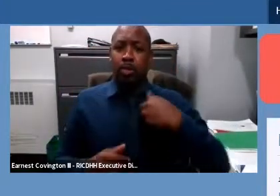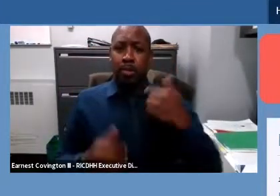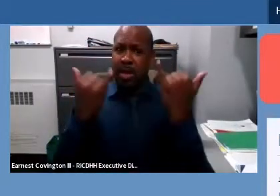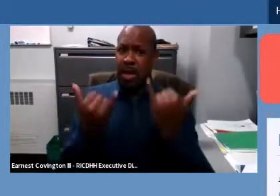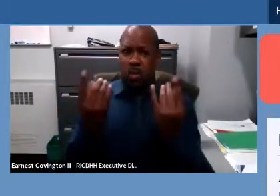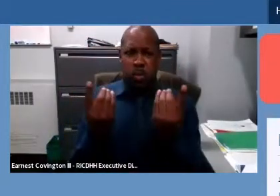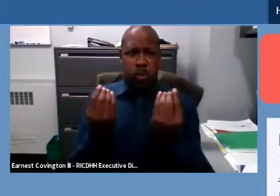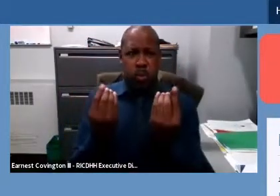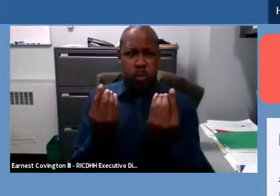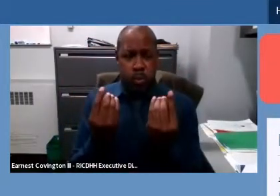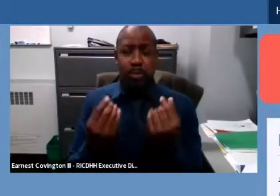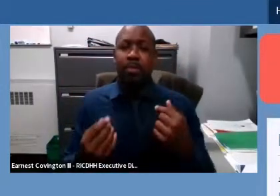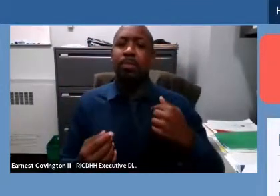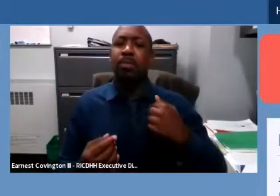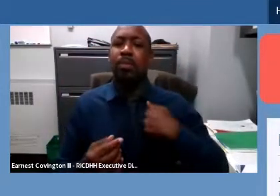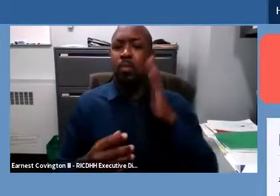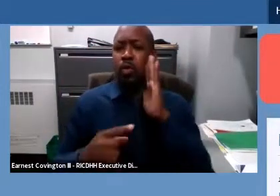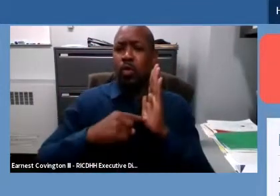Hello.